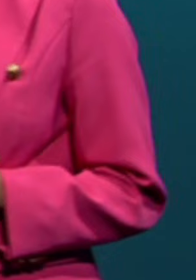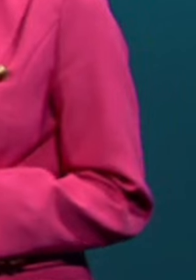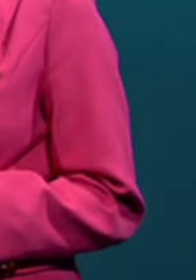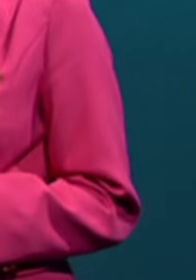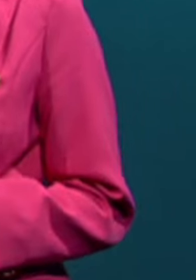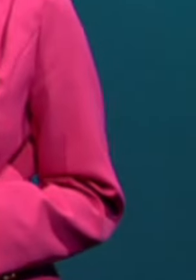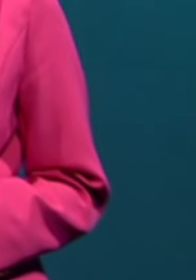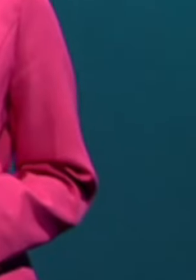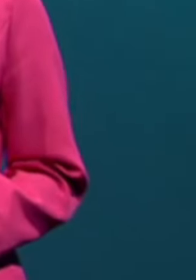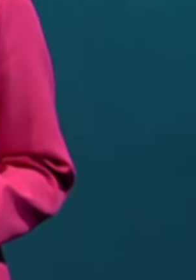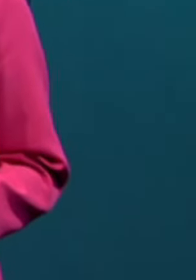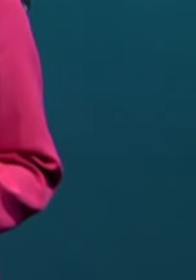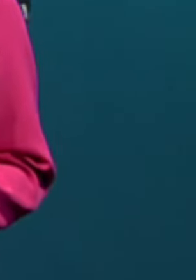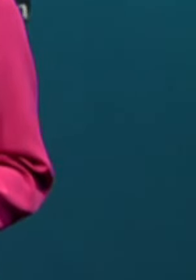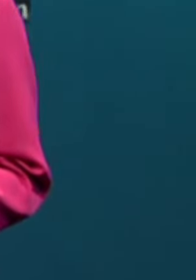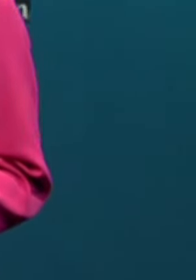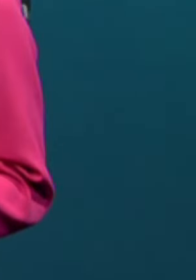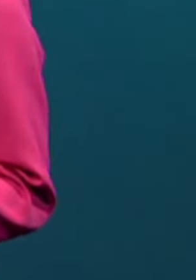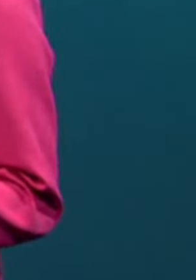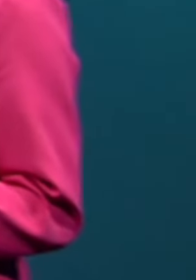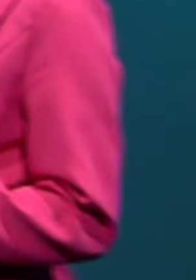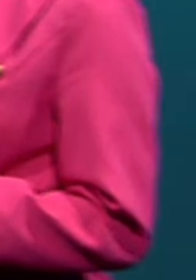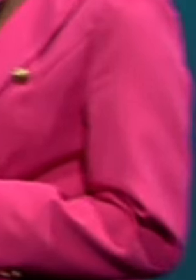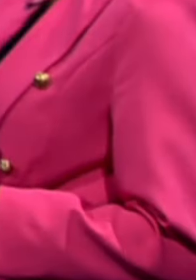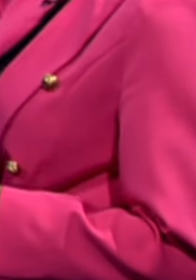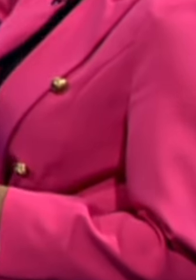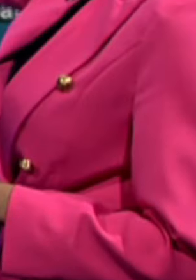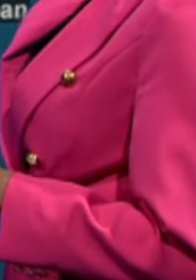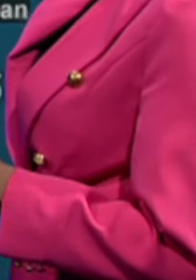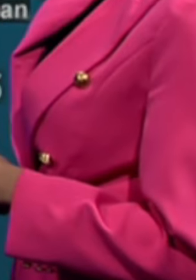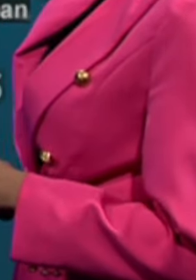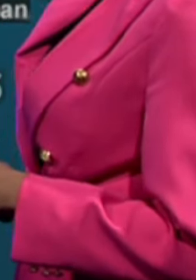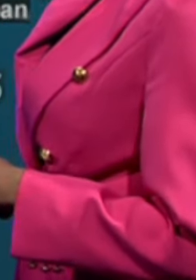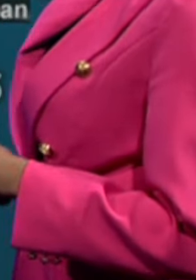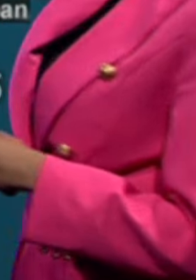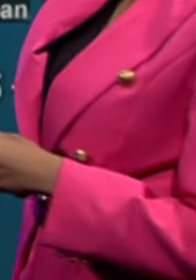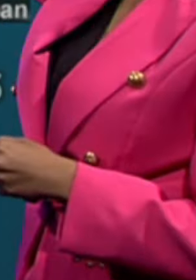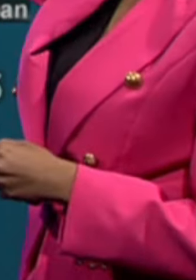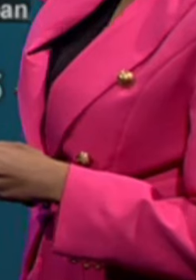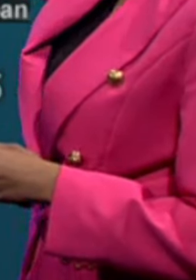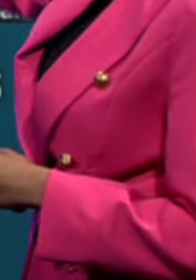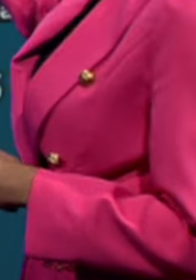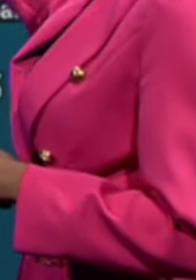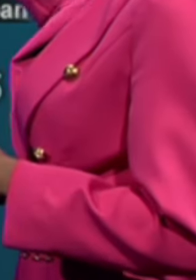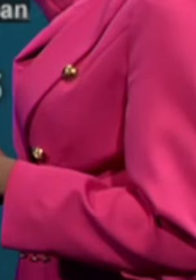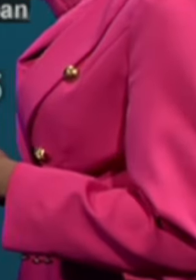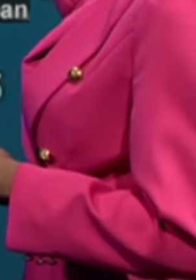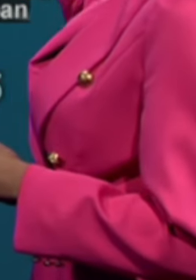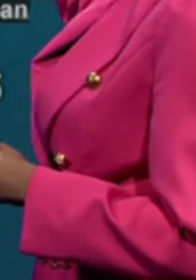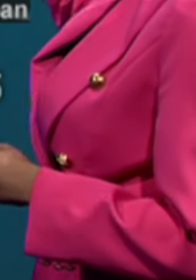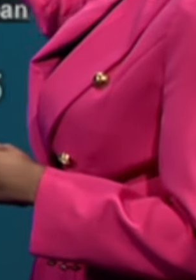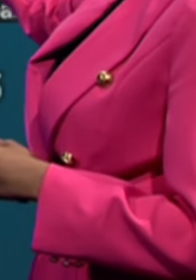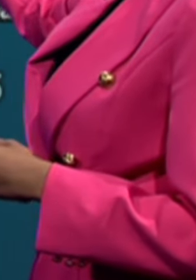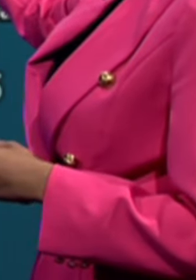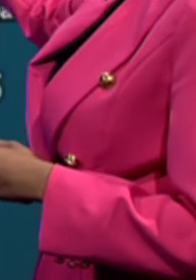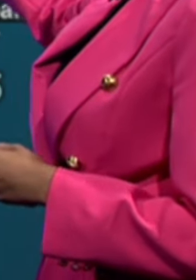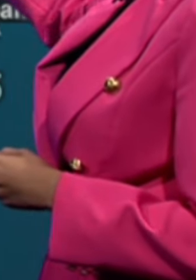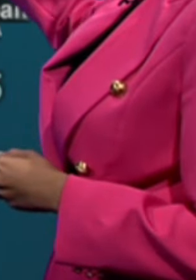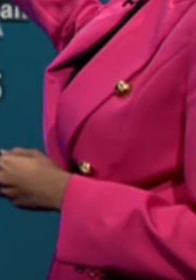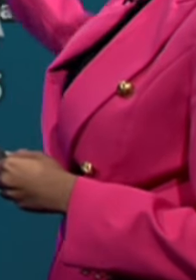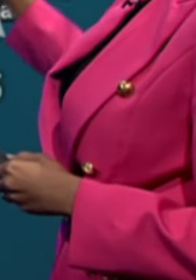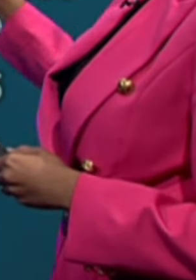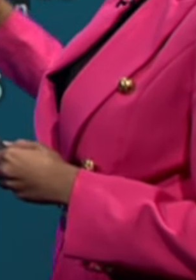teng go tla nna le masarasarana a pula mme ka moso dipula di nna le kgone go tswelela gape mo botlhaba jwa naga bontsi jwa naga bo tla nna le kgone go itemogela dipula re lebela mo